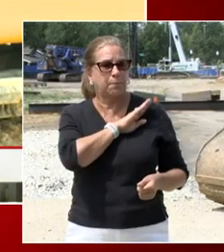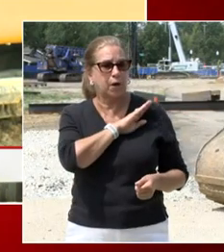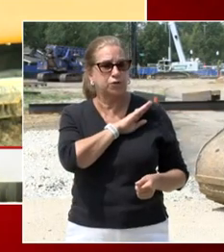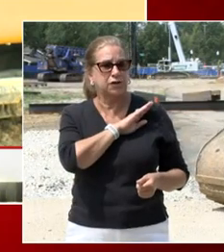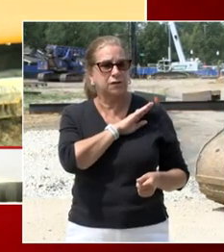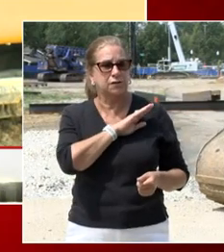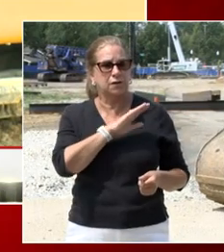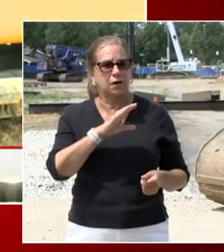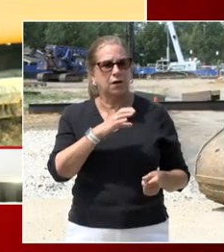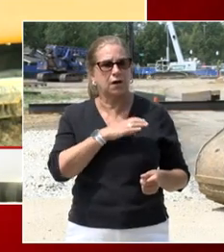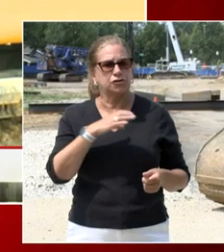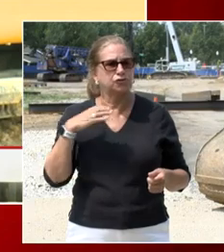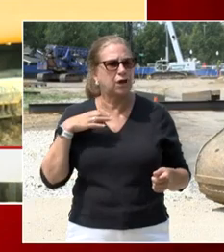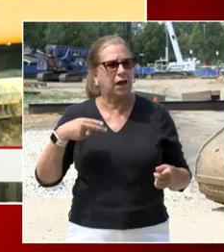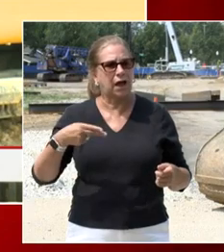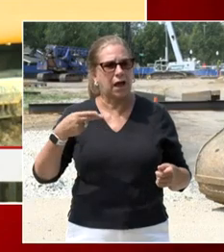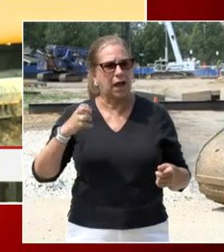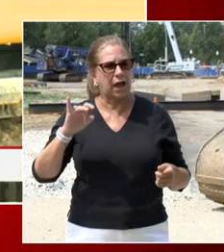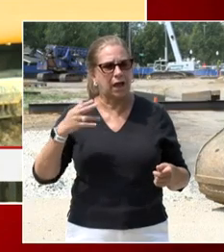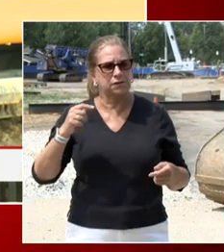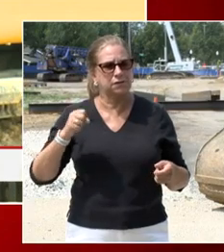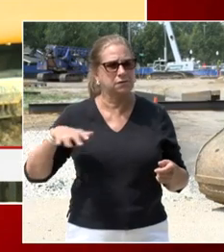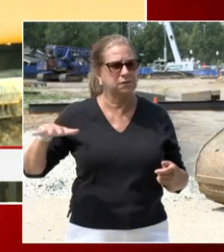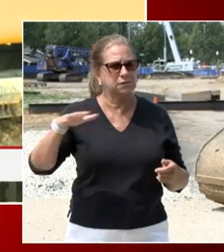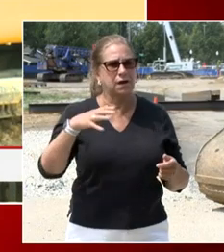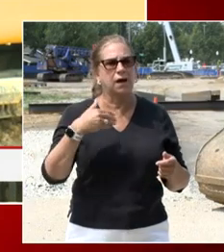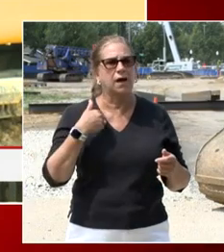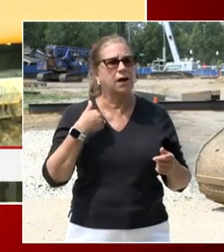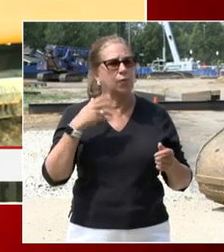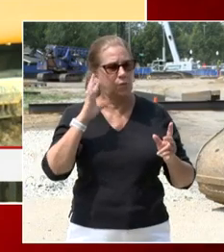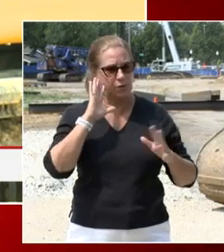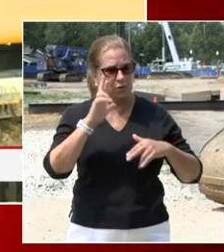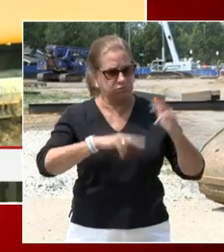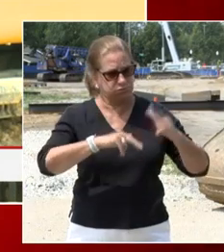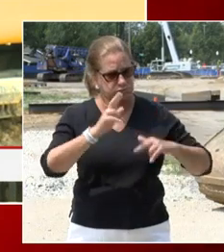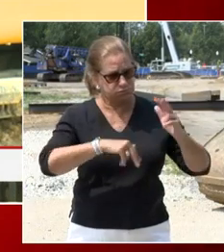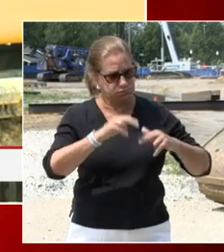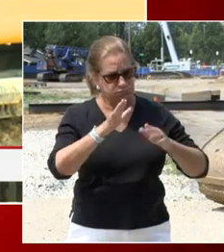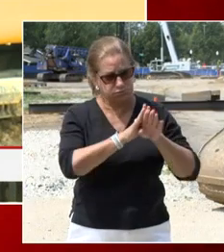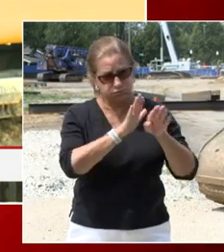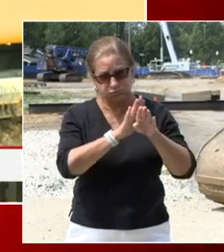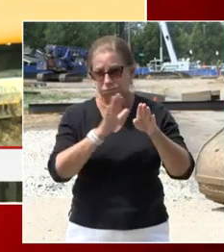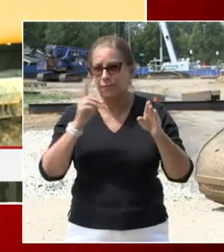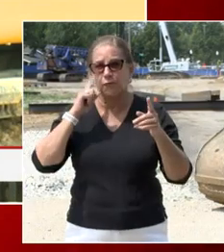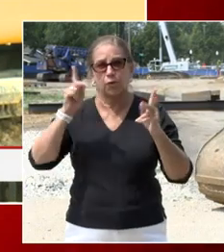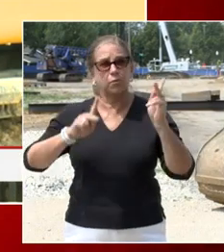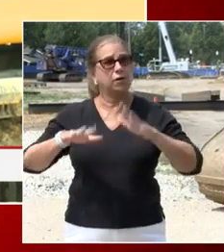has all of the amenities and resources needed to thrive. I